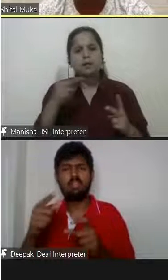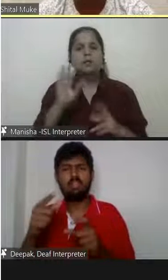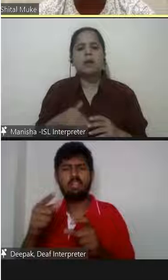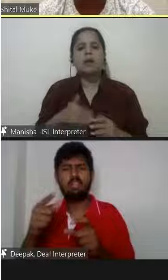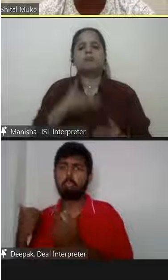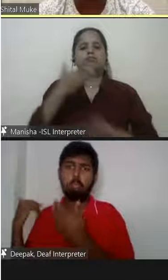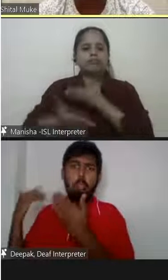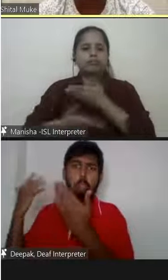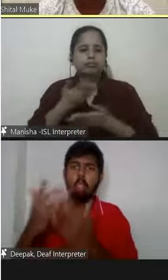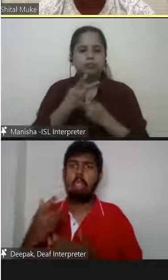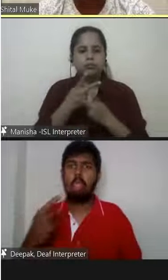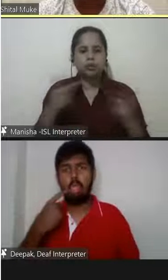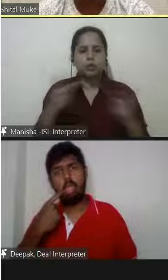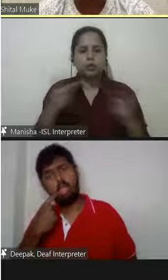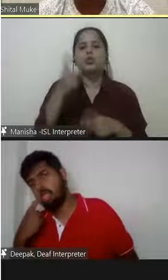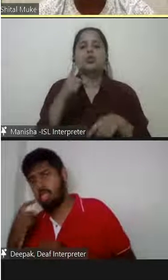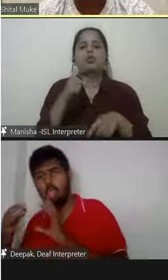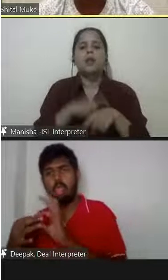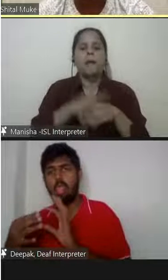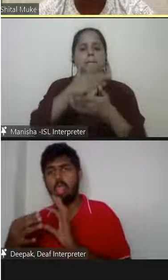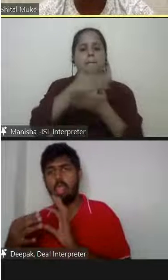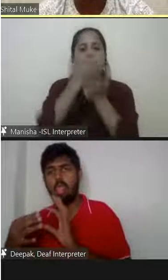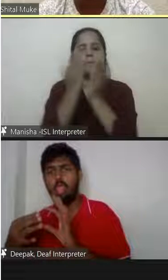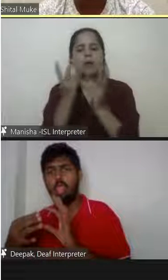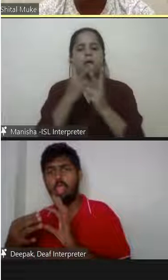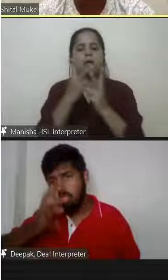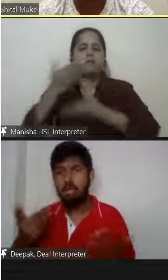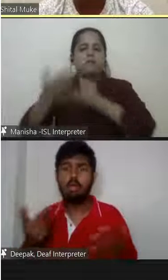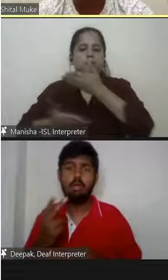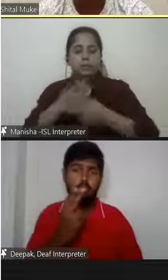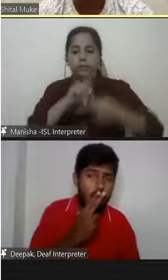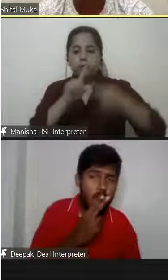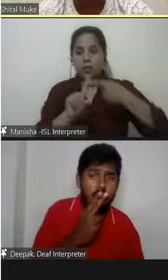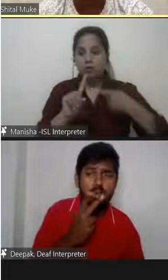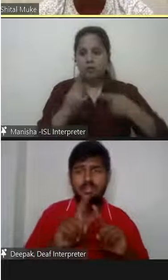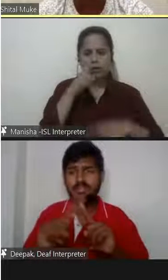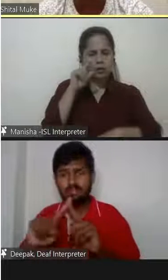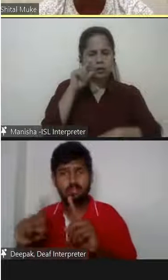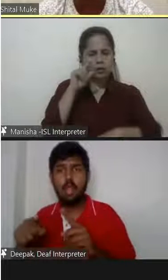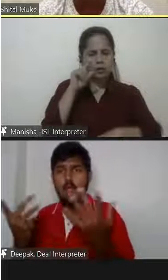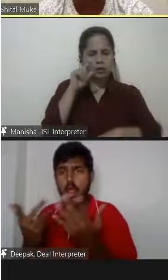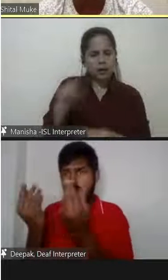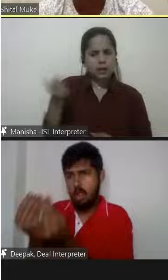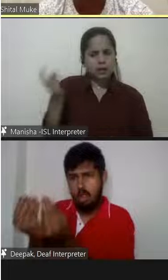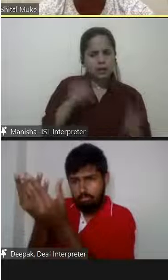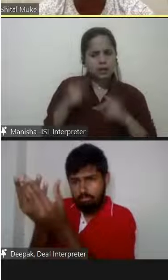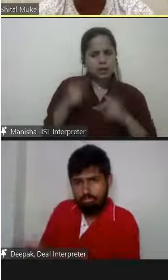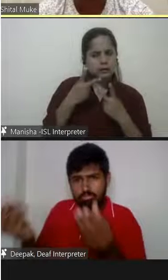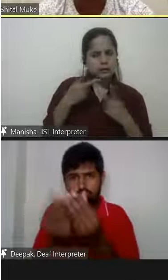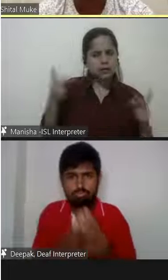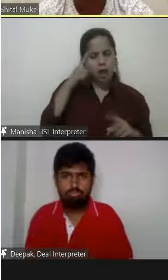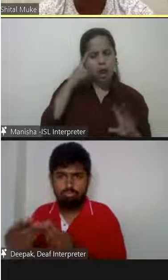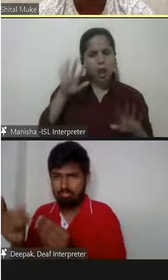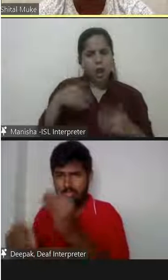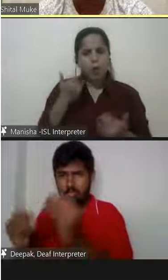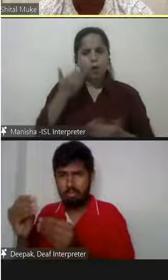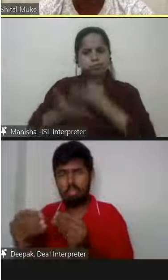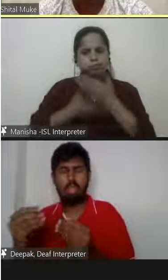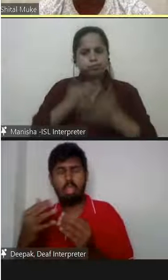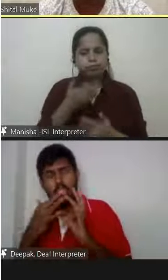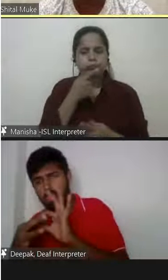developed in 2 phases. In first phase, we identify the different strategies and modeling of the